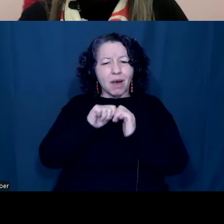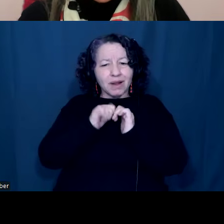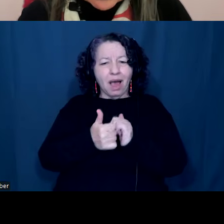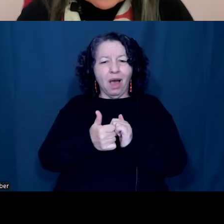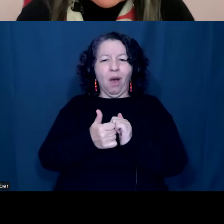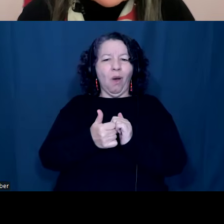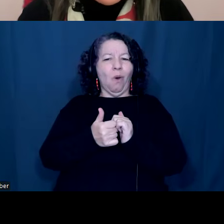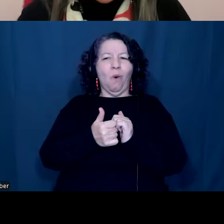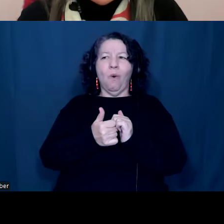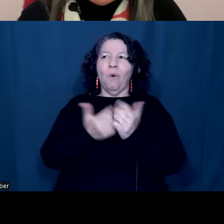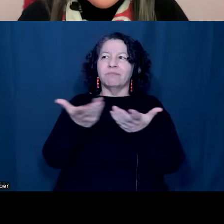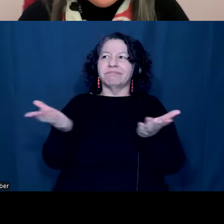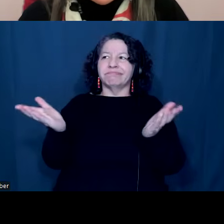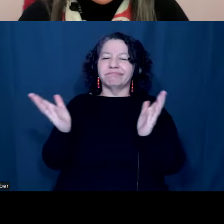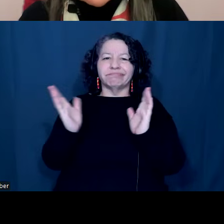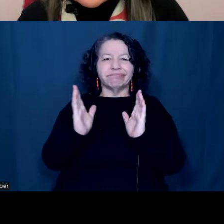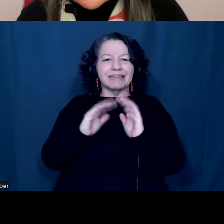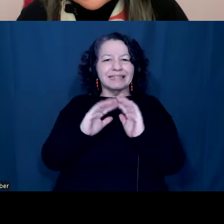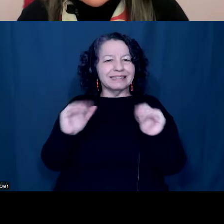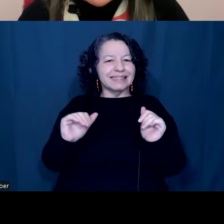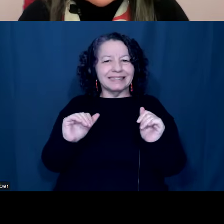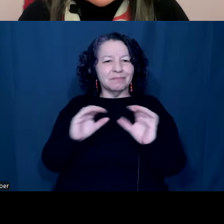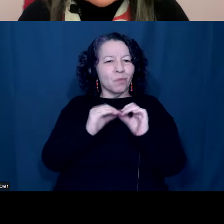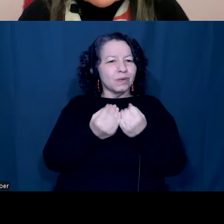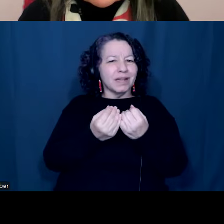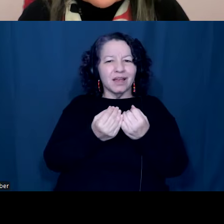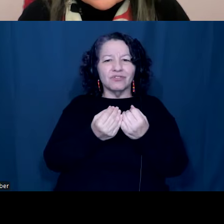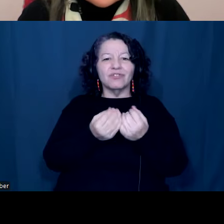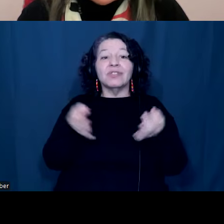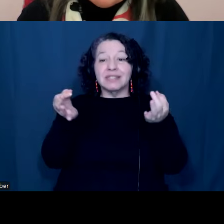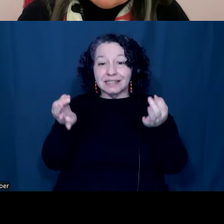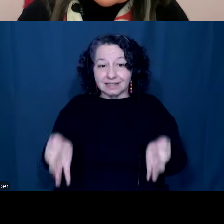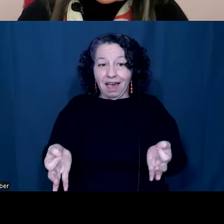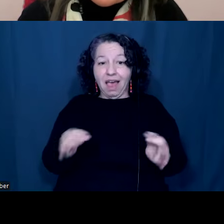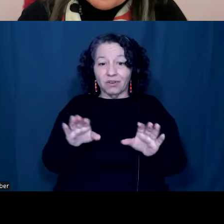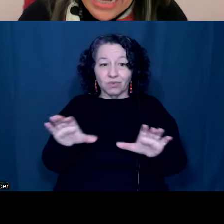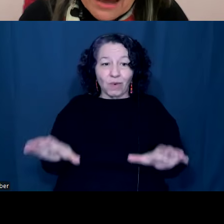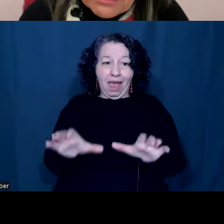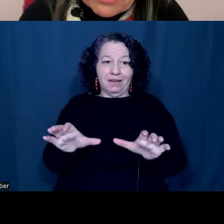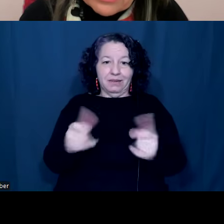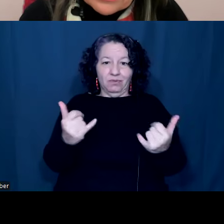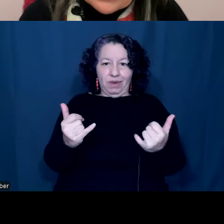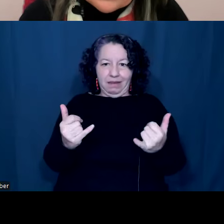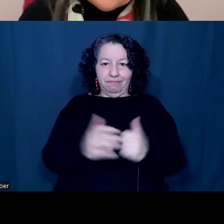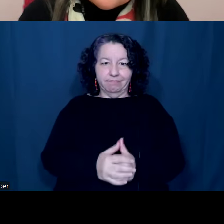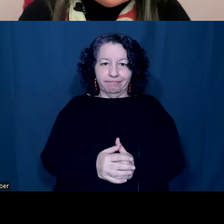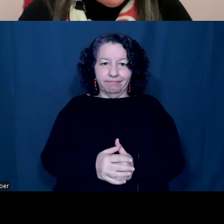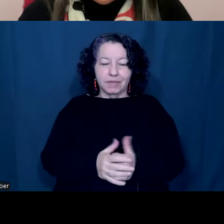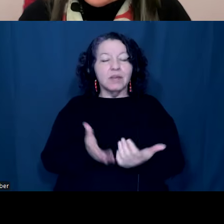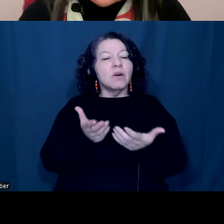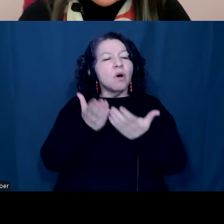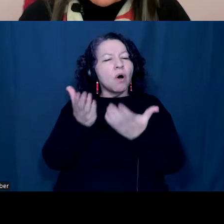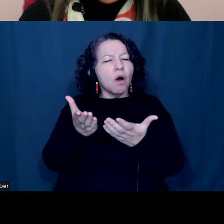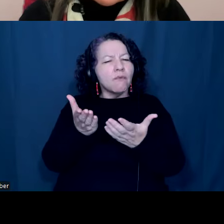institutions choose to act today. It offers a path,